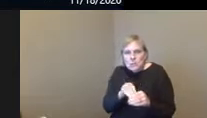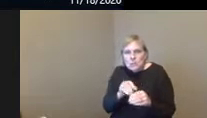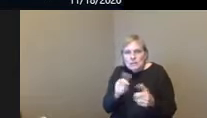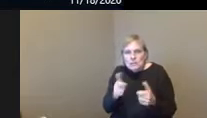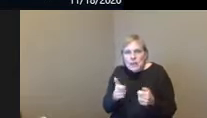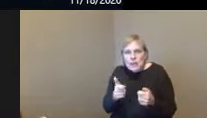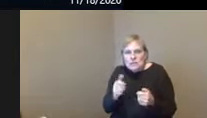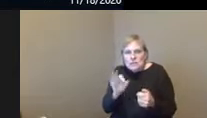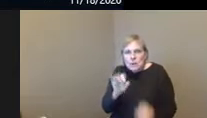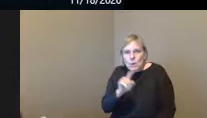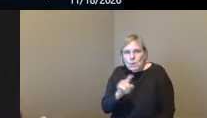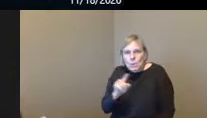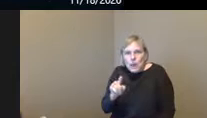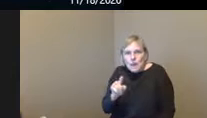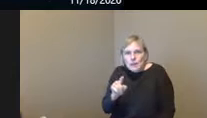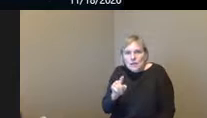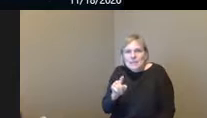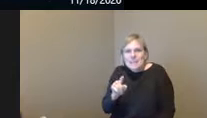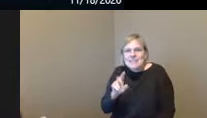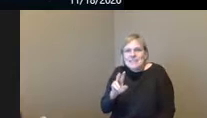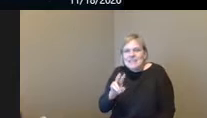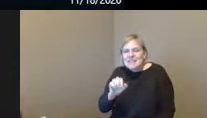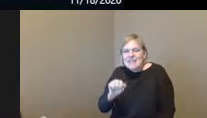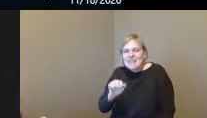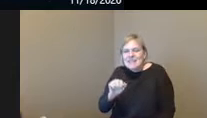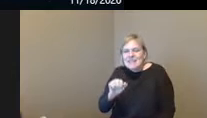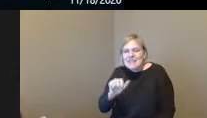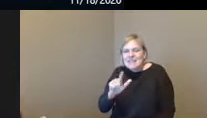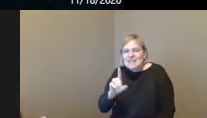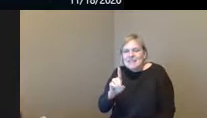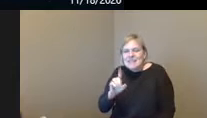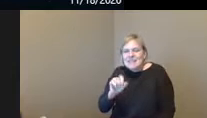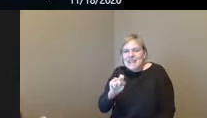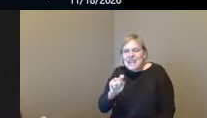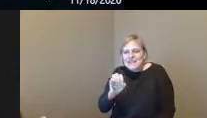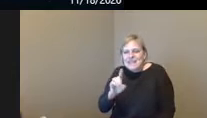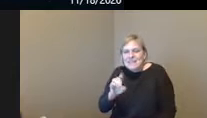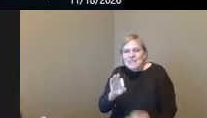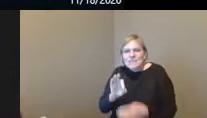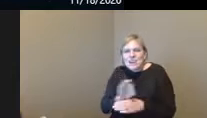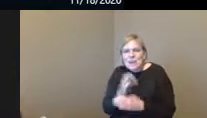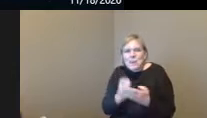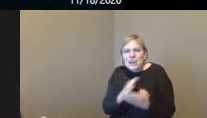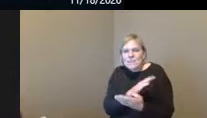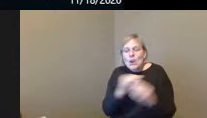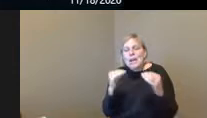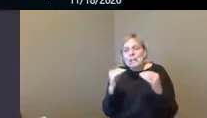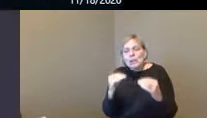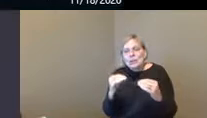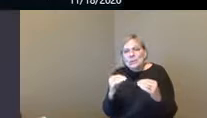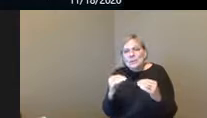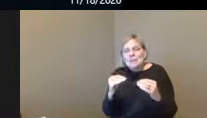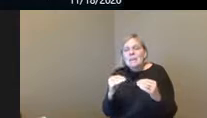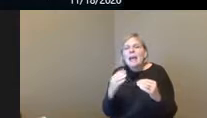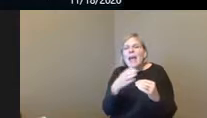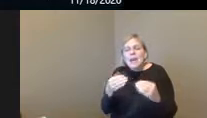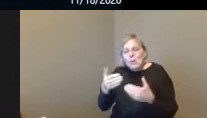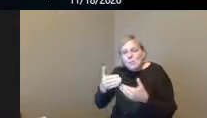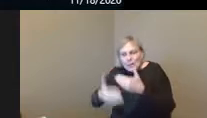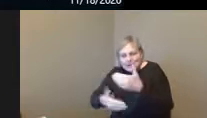911 feature, assuming it's validated and functional, as part of your education campaign and process. So I think